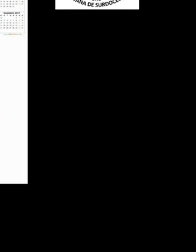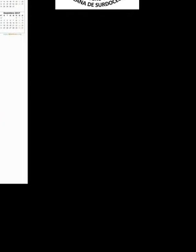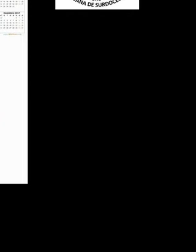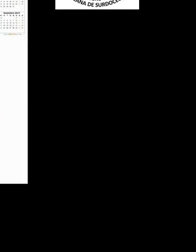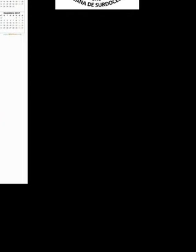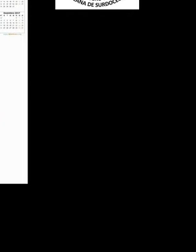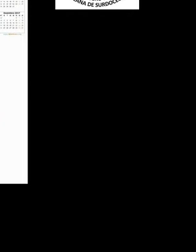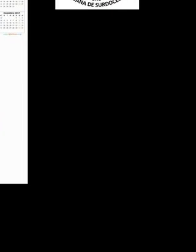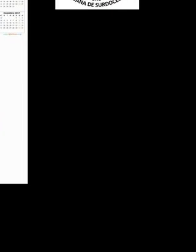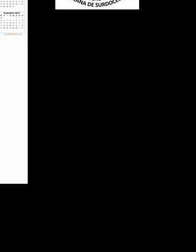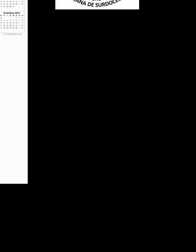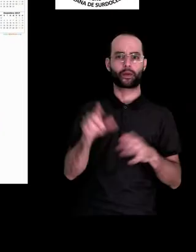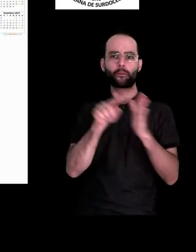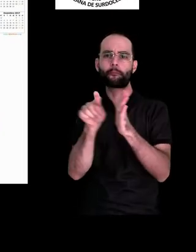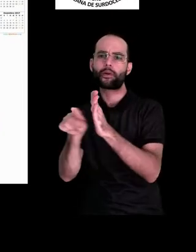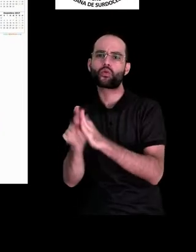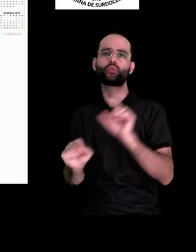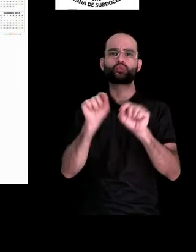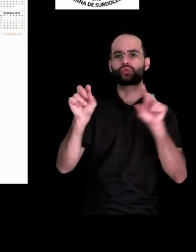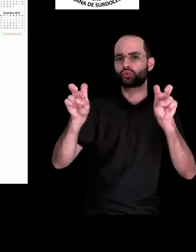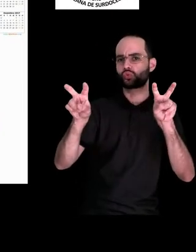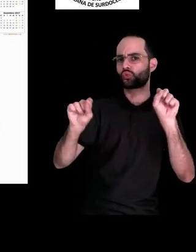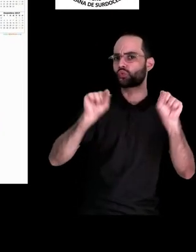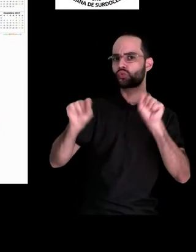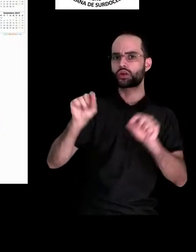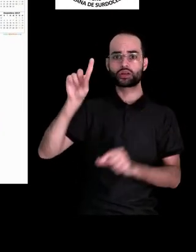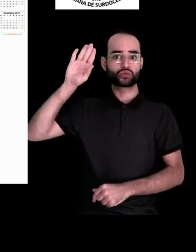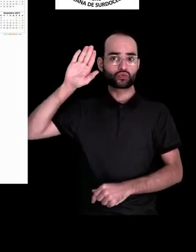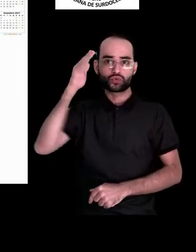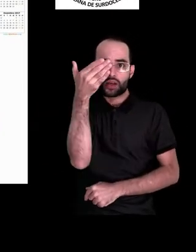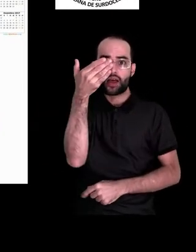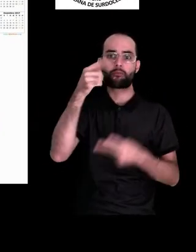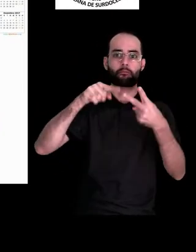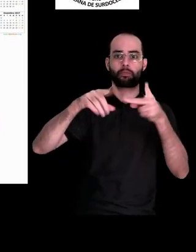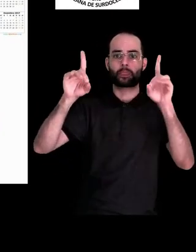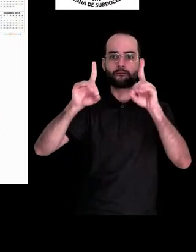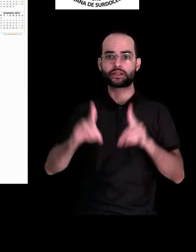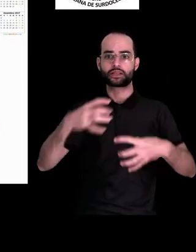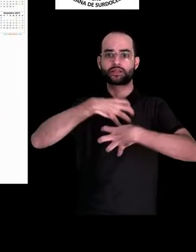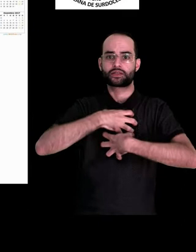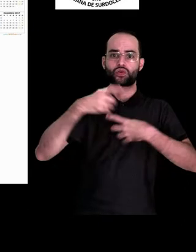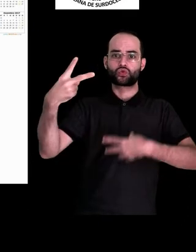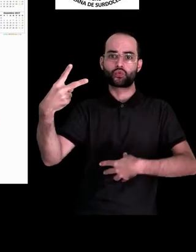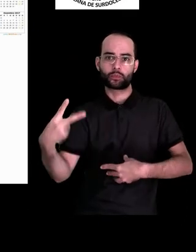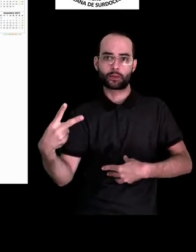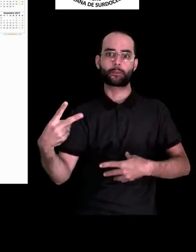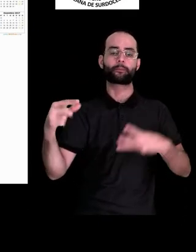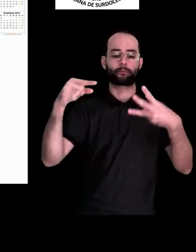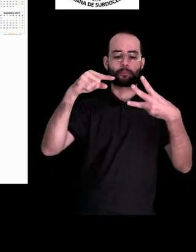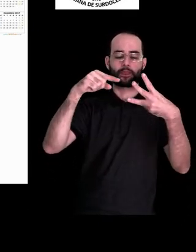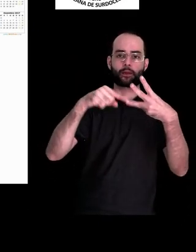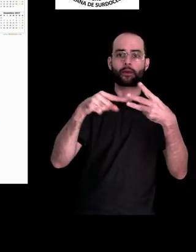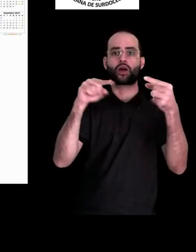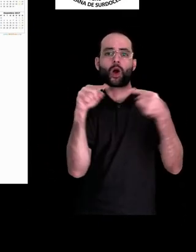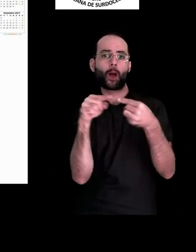mark. To the left, in red ink, centered, is written. Questions were asked about